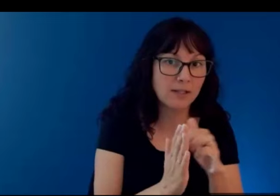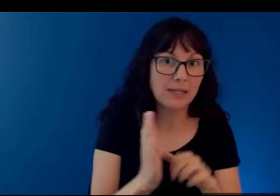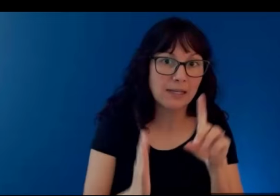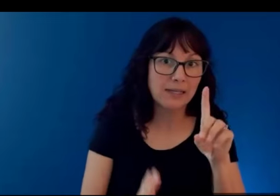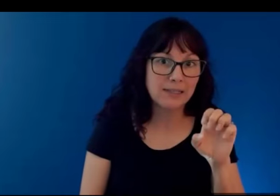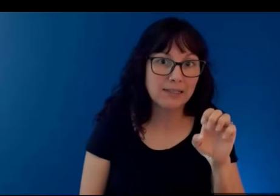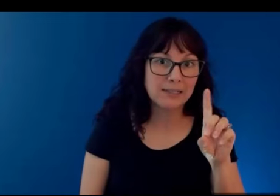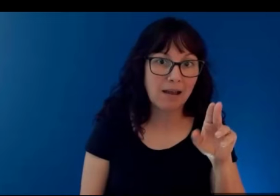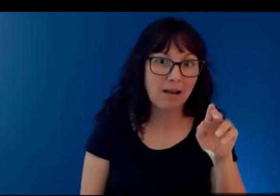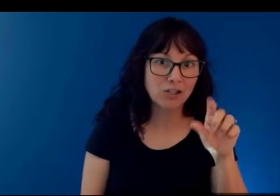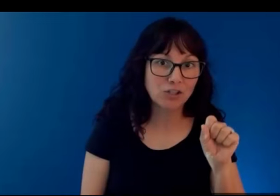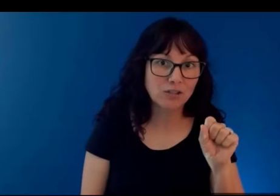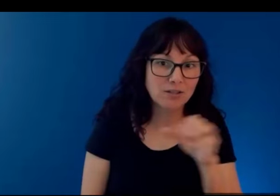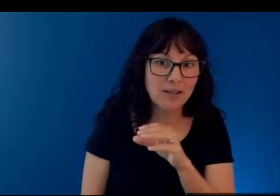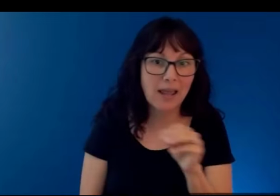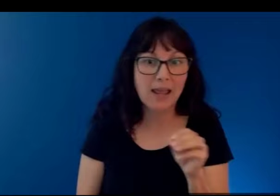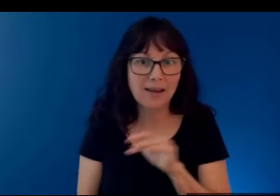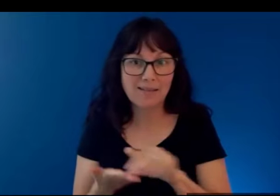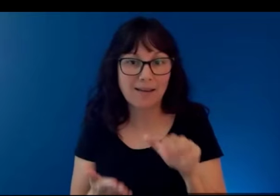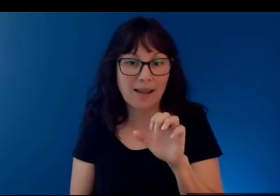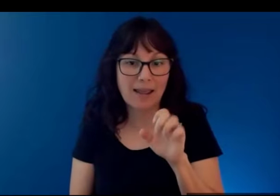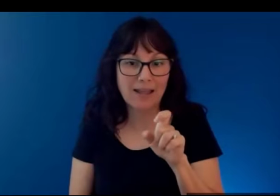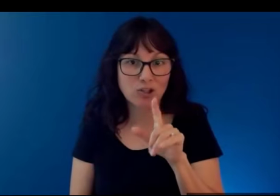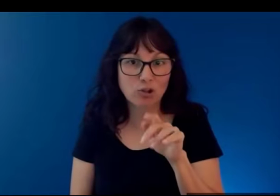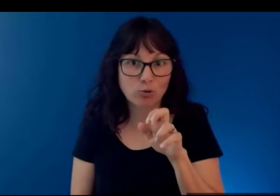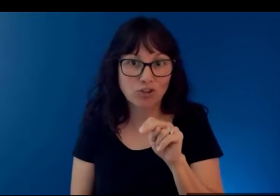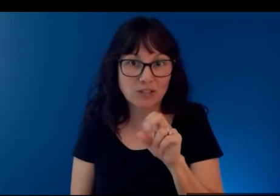first line of step 2.